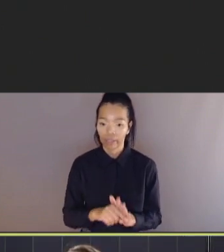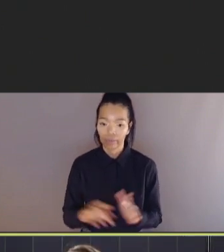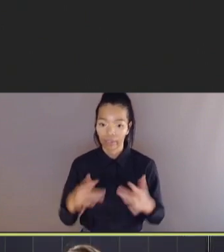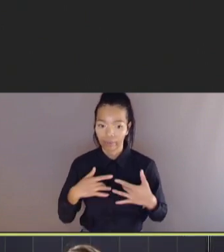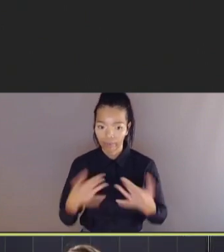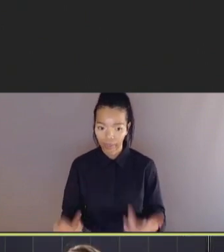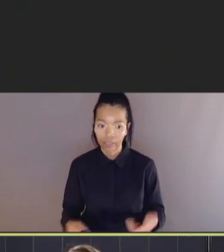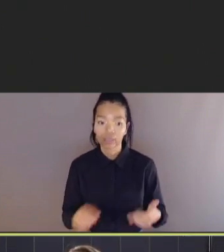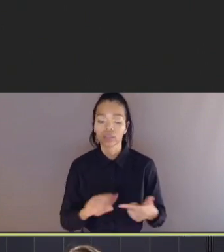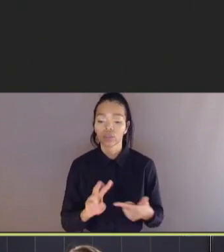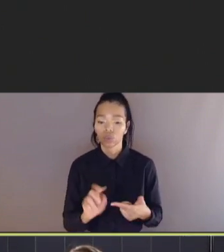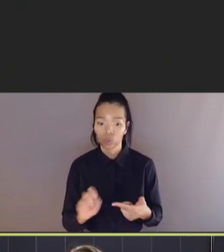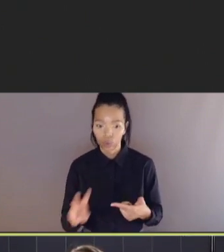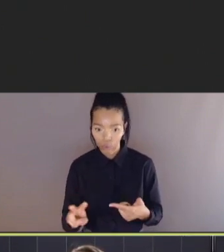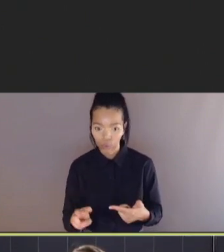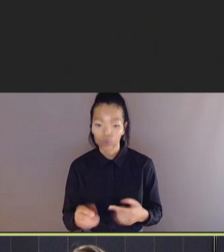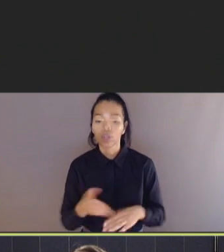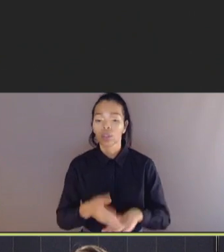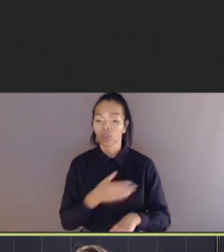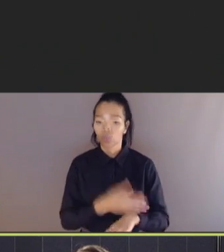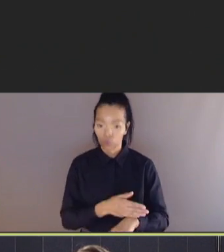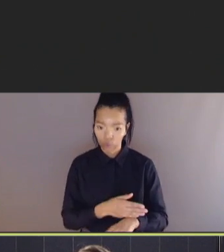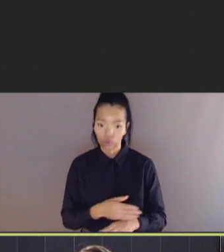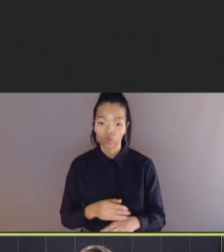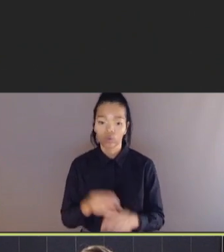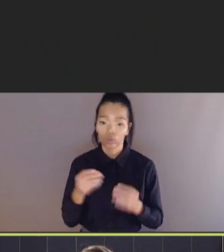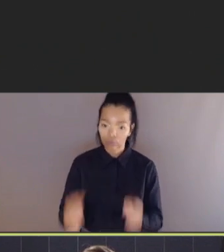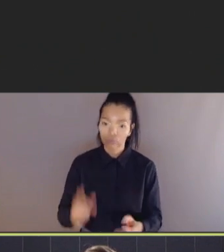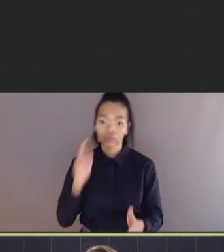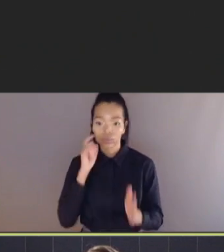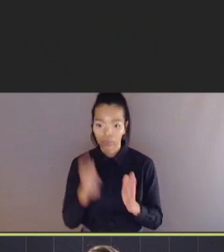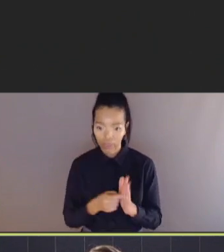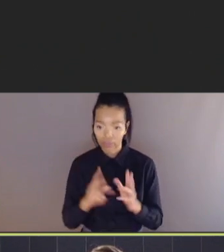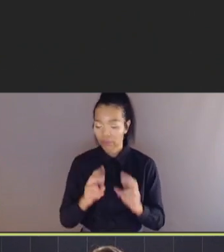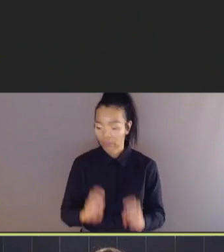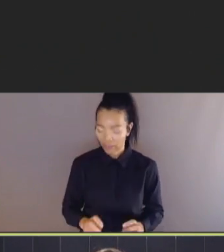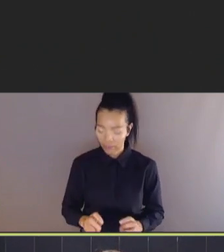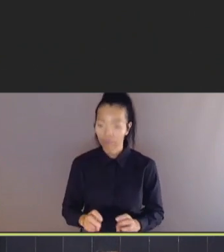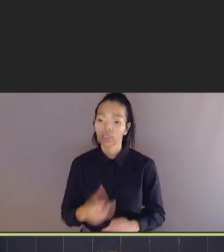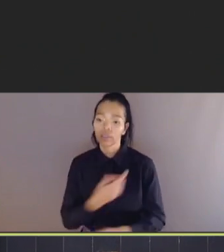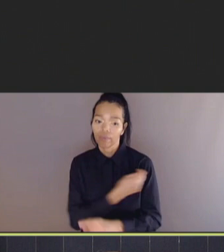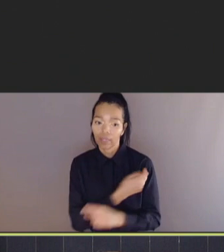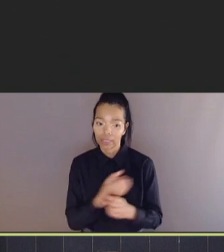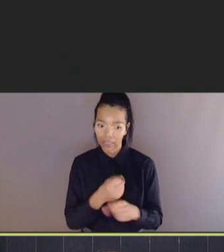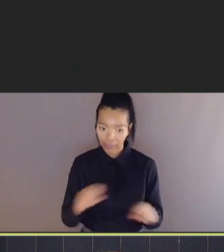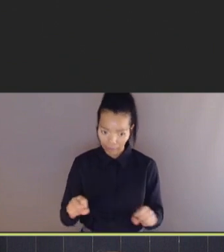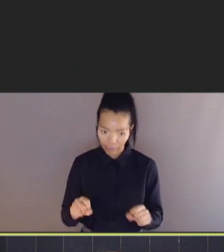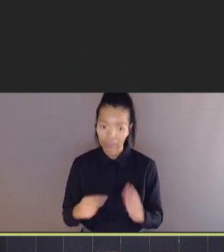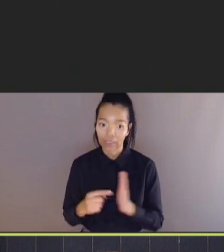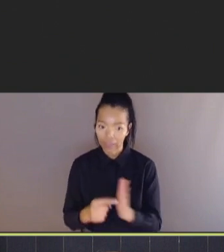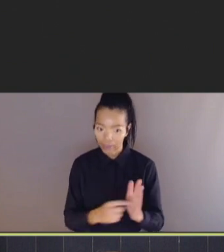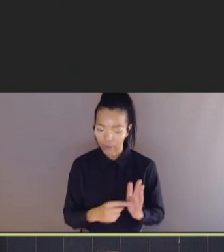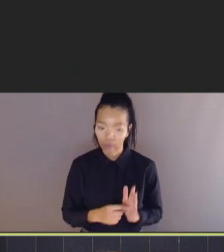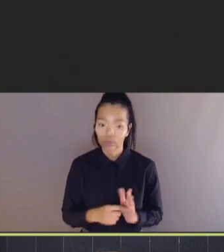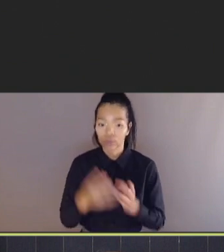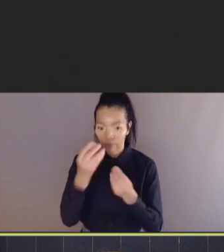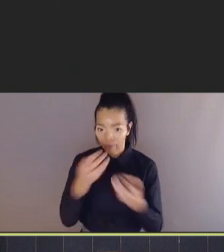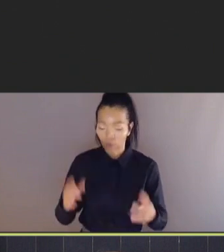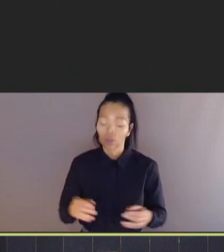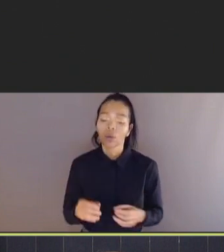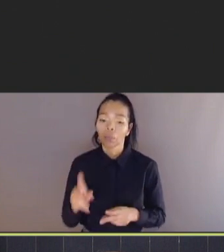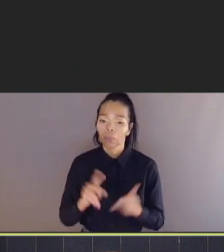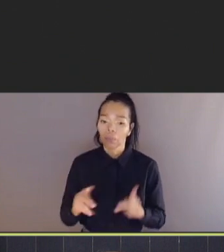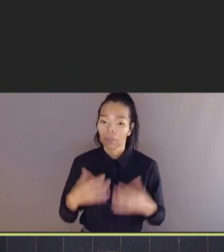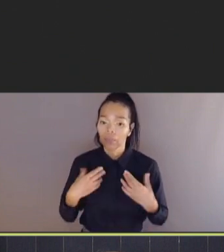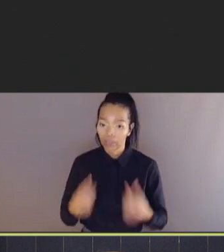timely detection and assessment of vaccine safety signals to inform public health policy and clinical practice.